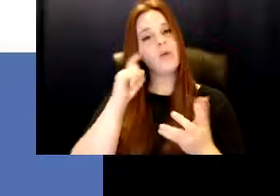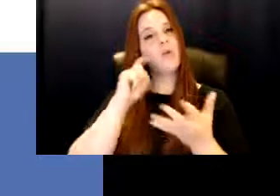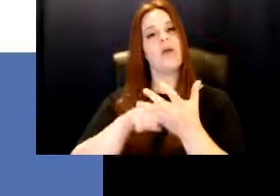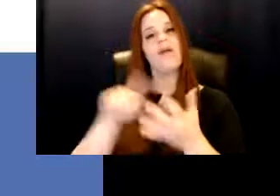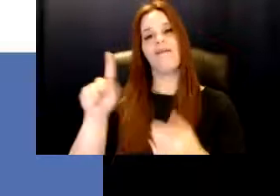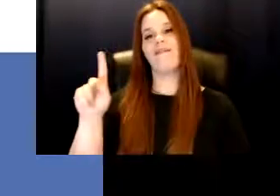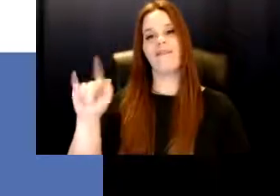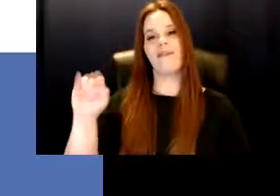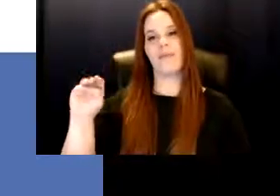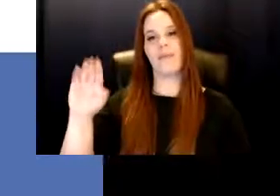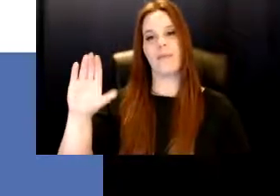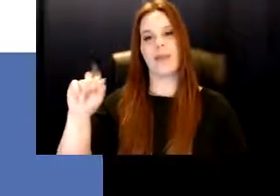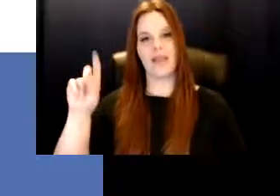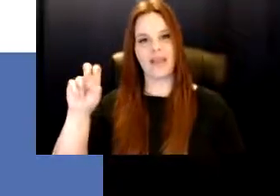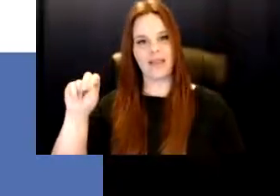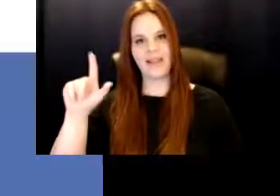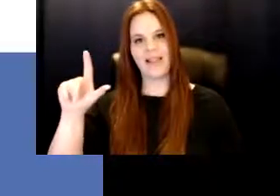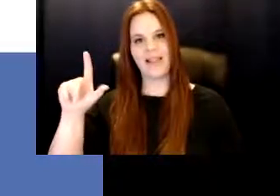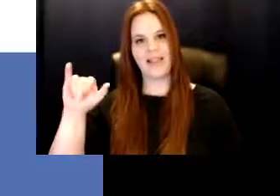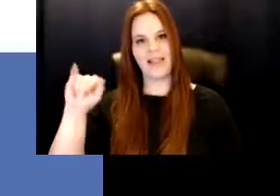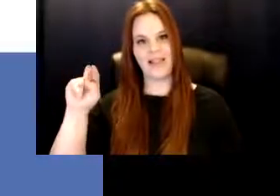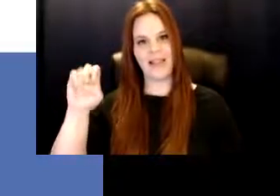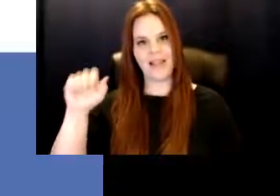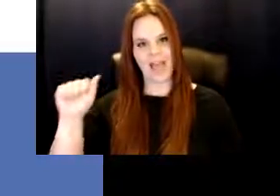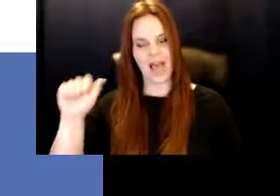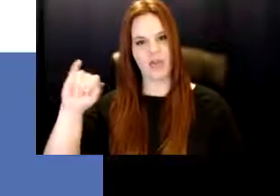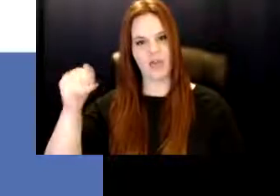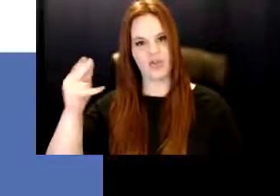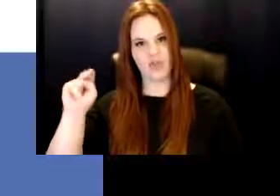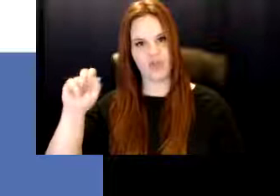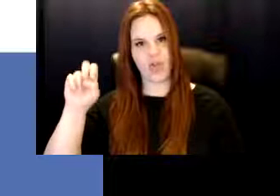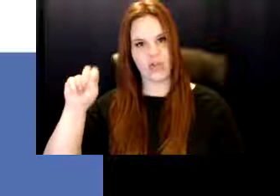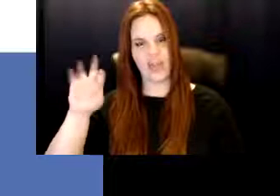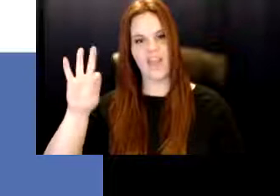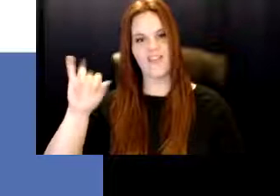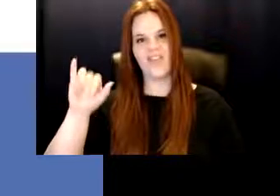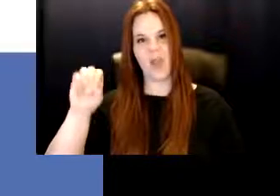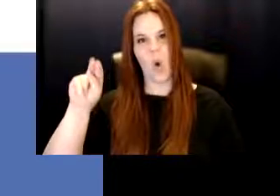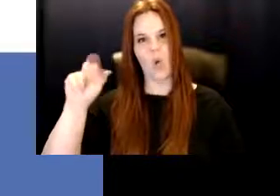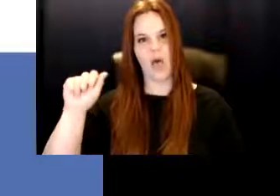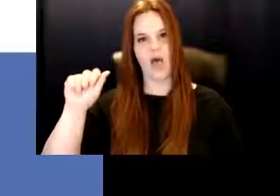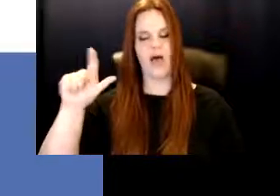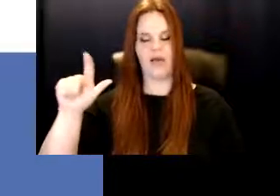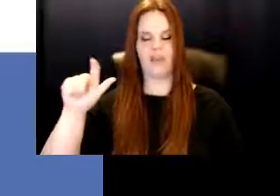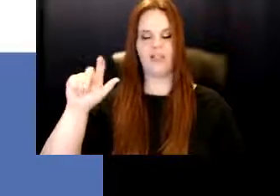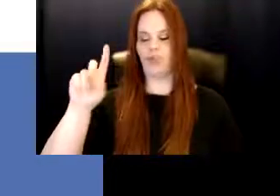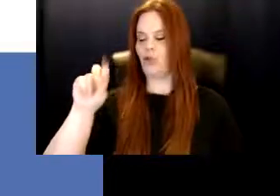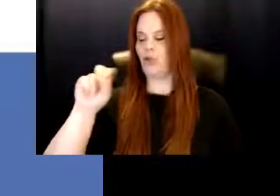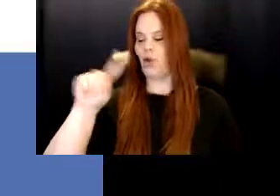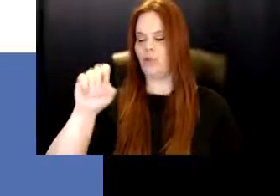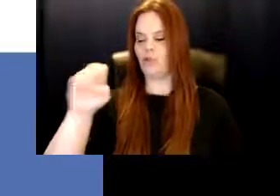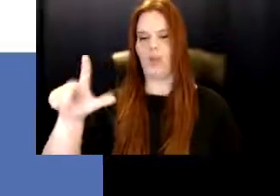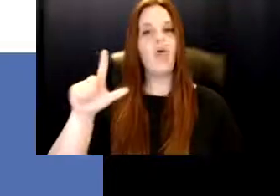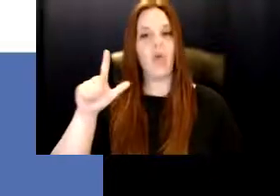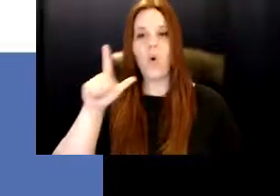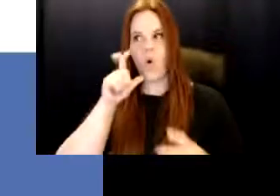Kanan, Linnea Johnson, and Fiona Dolezal, who are part of our team to make this all work with